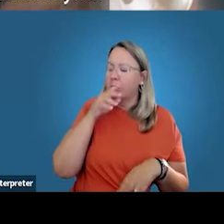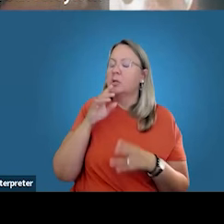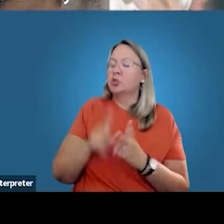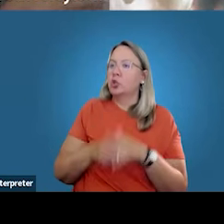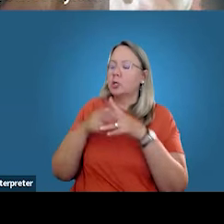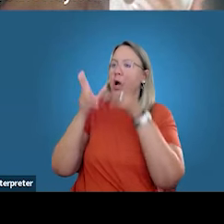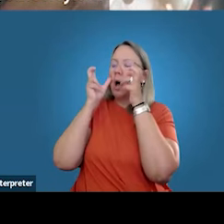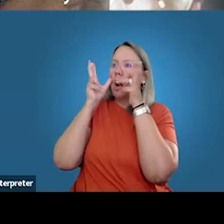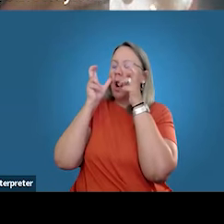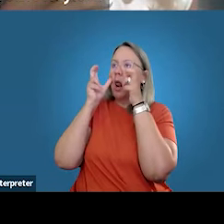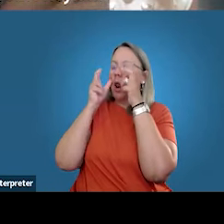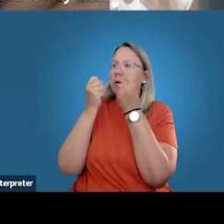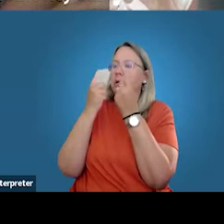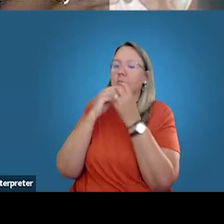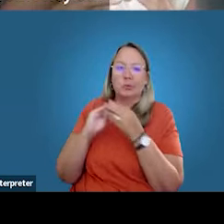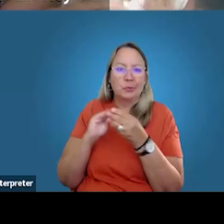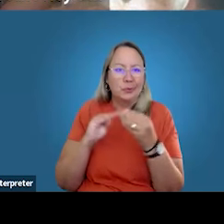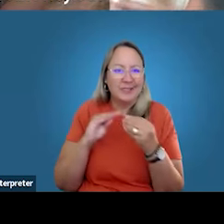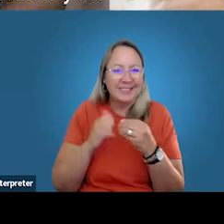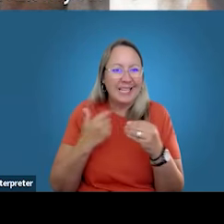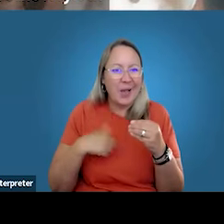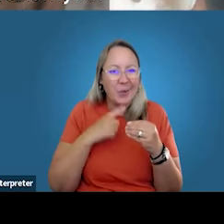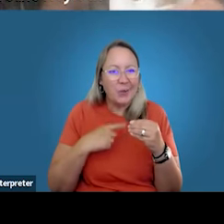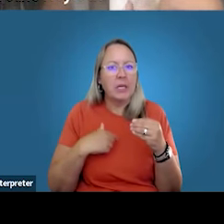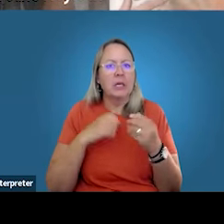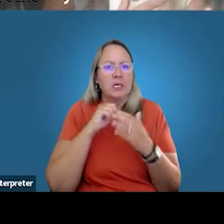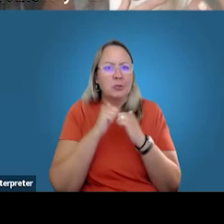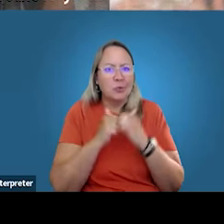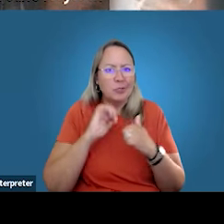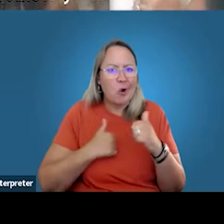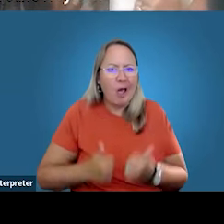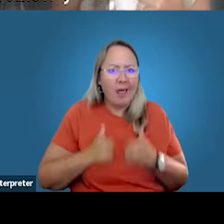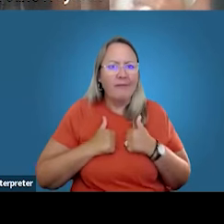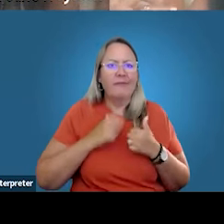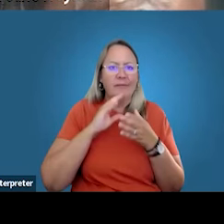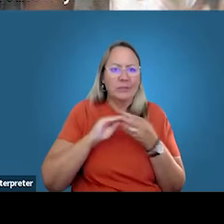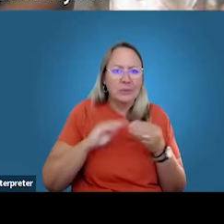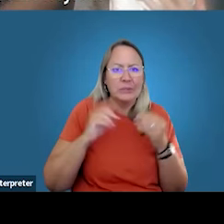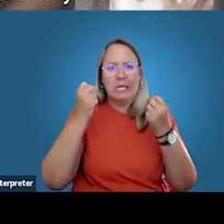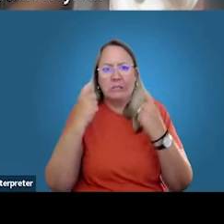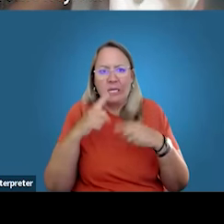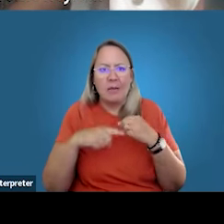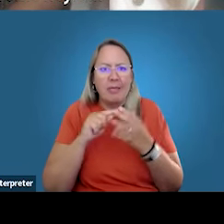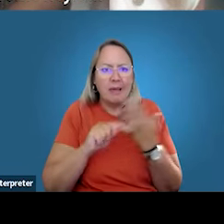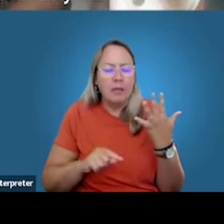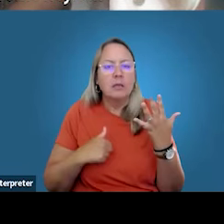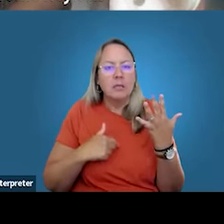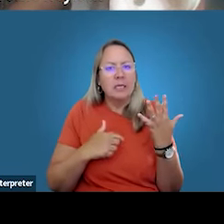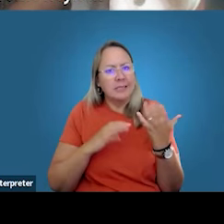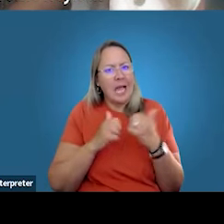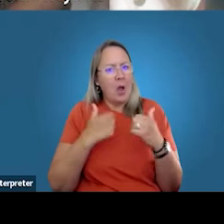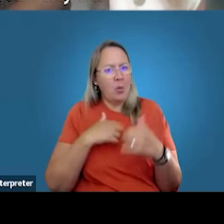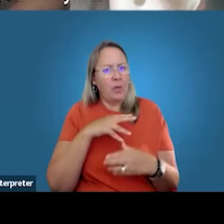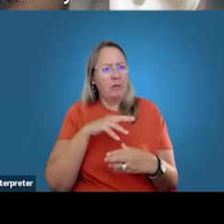how we all make sense of the world around us. It's how we constantly structure our lives, telling stories, understanding stories. It is literally how we exist